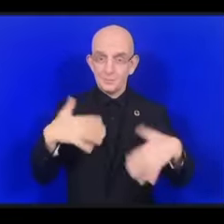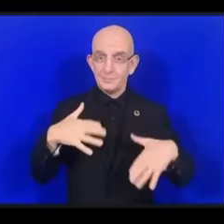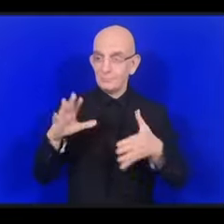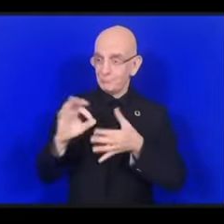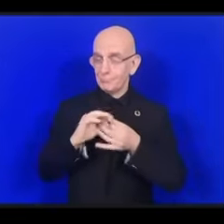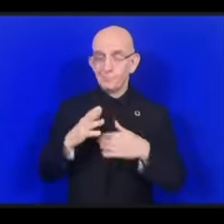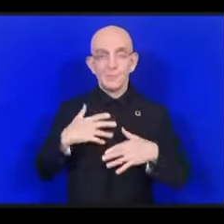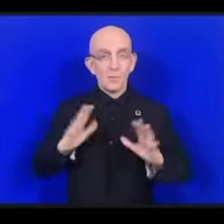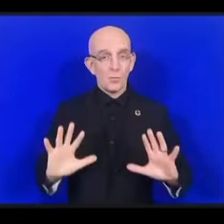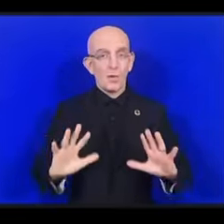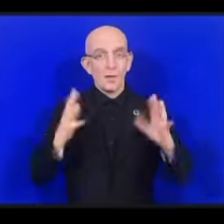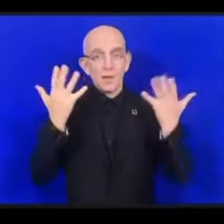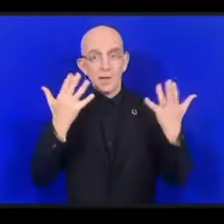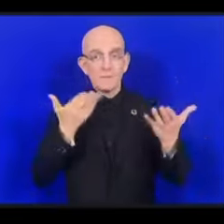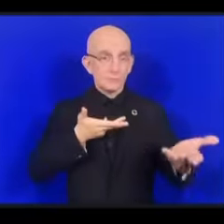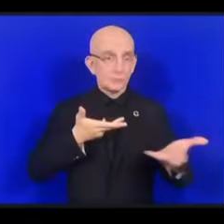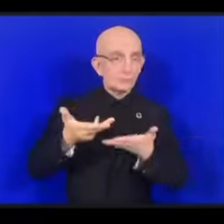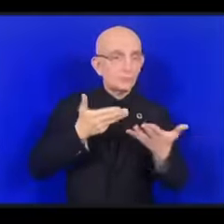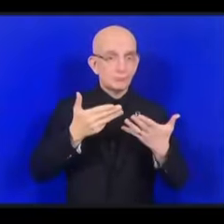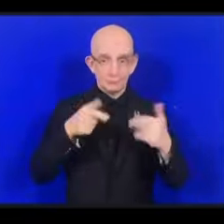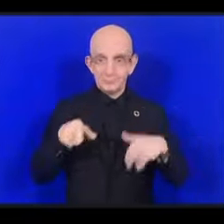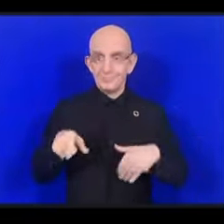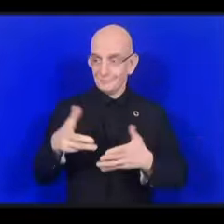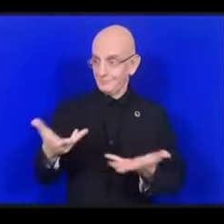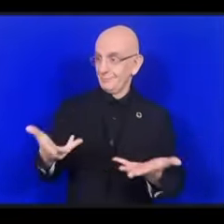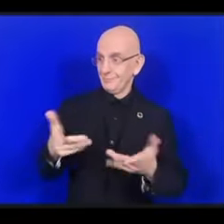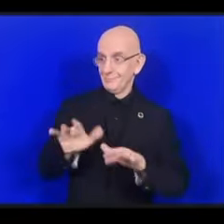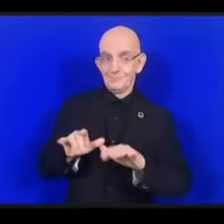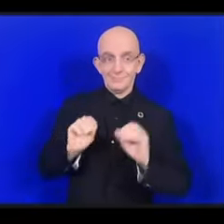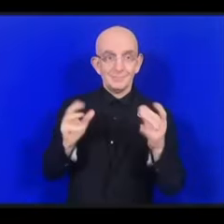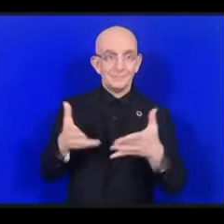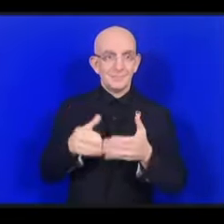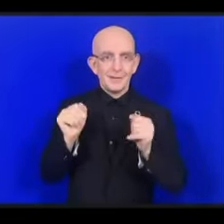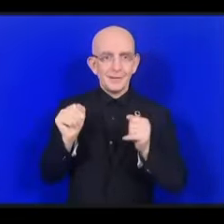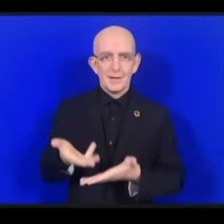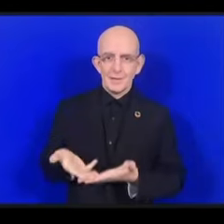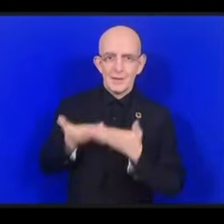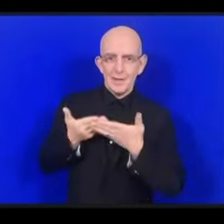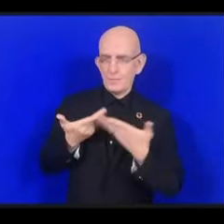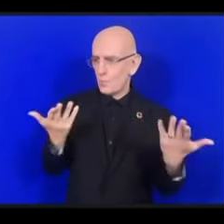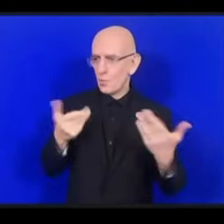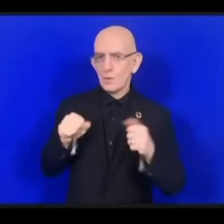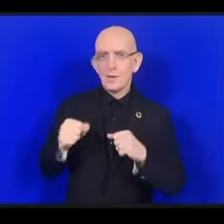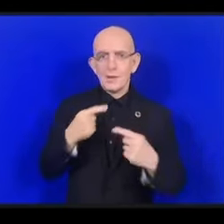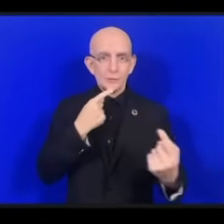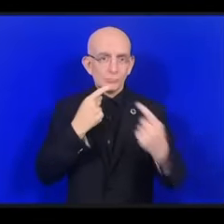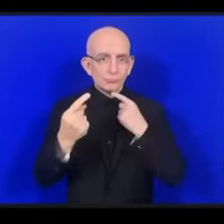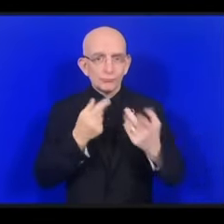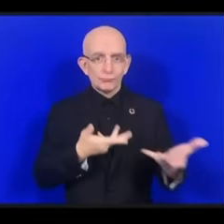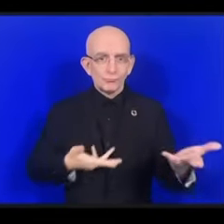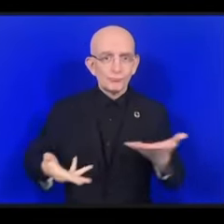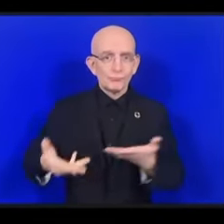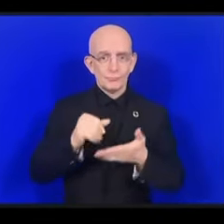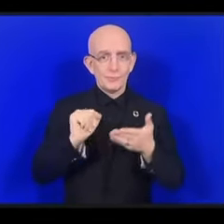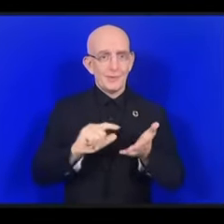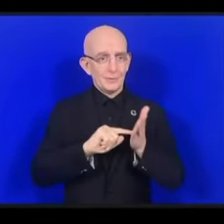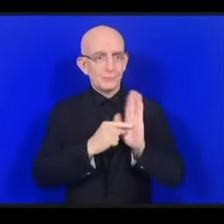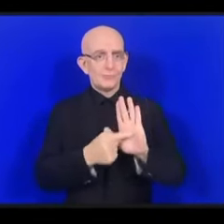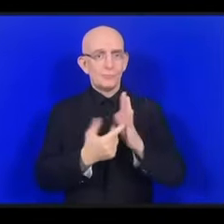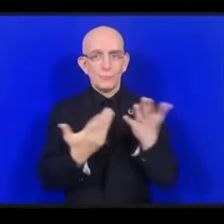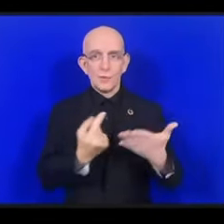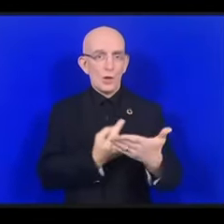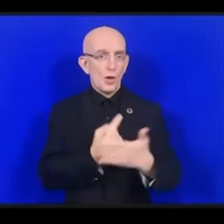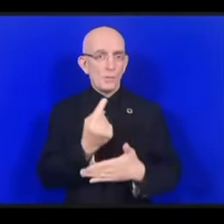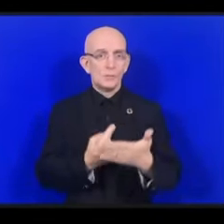limitless communication space for people, one filled with opportunities that allow everyone to explore their creativity,